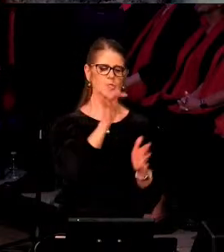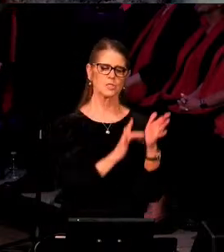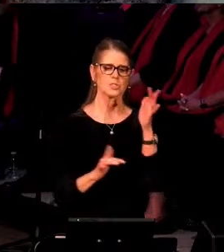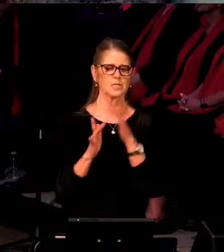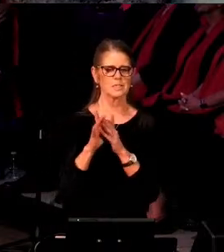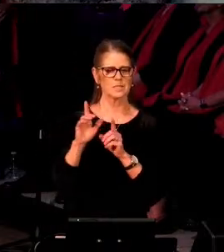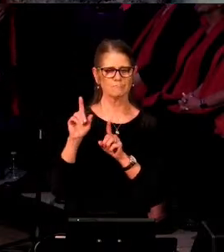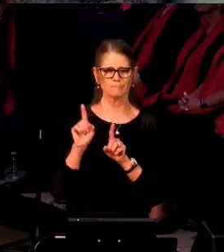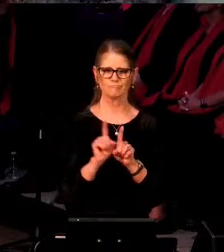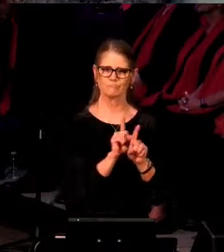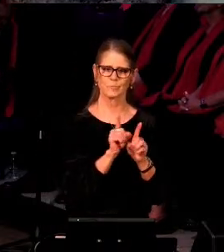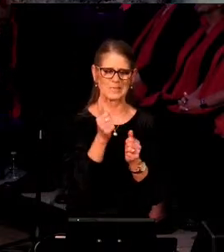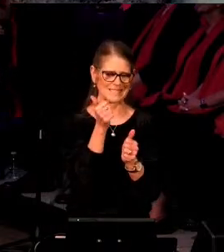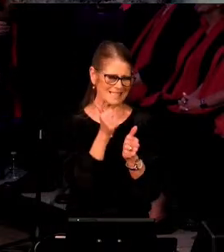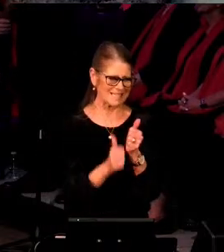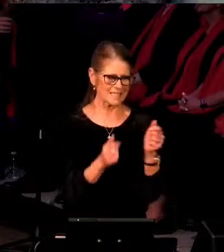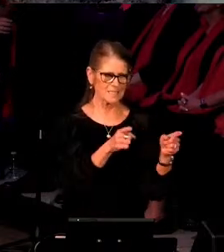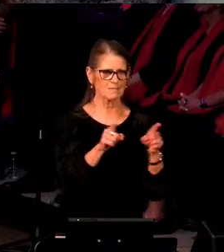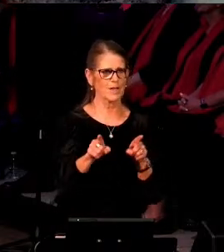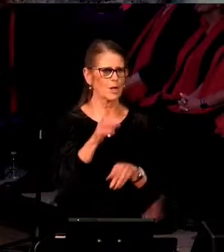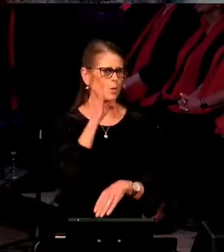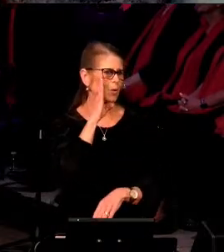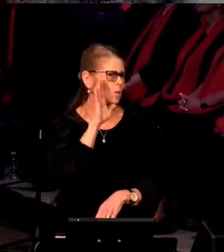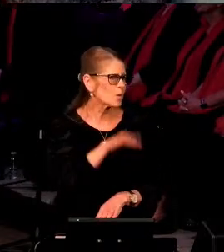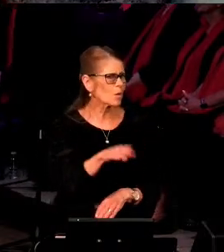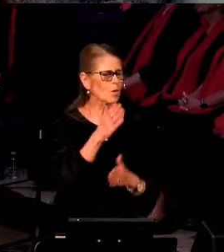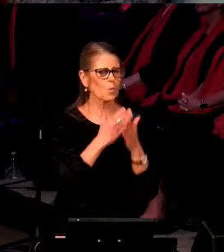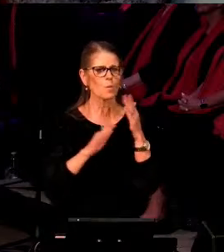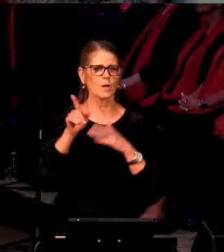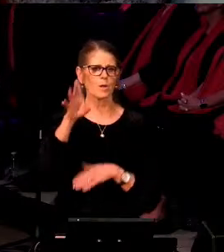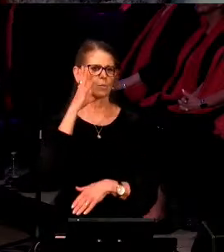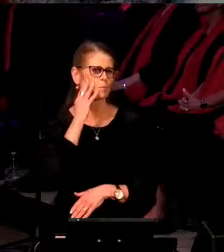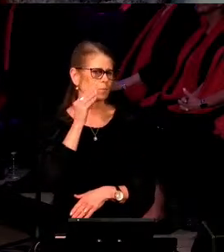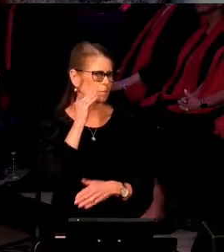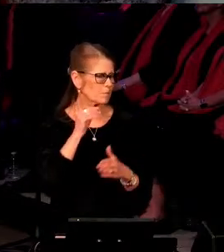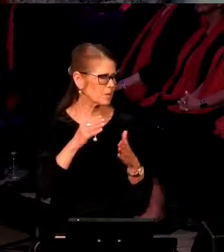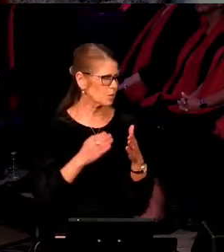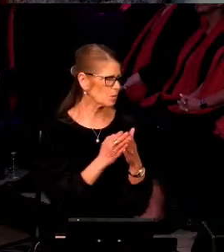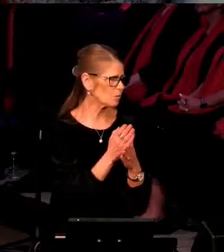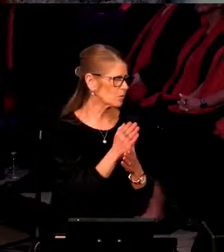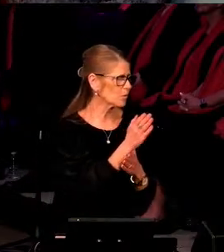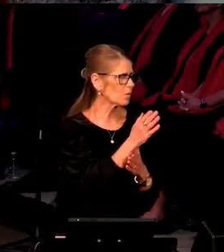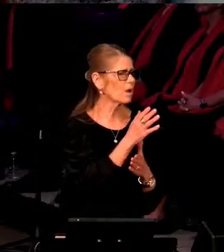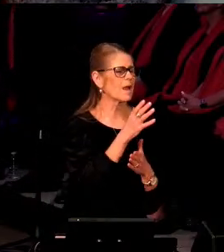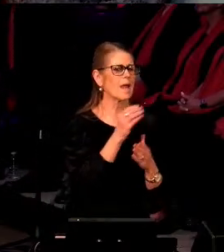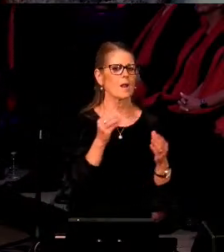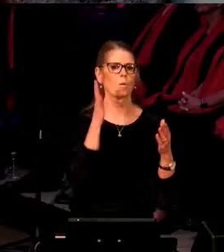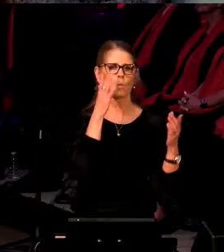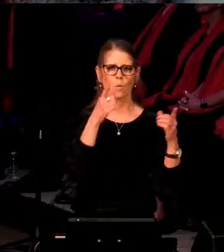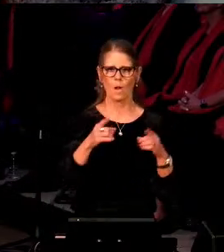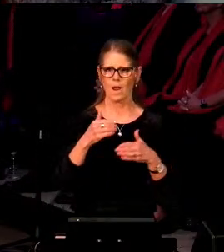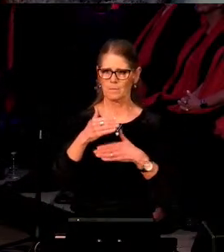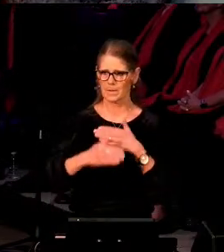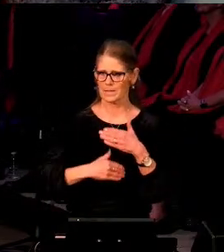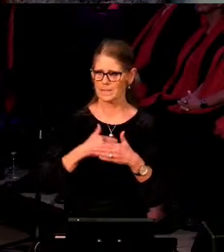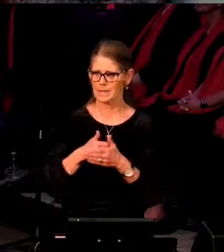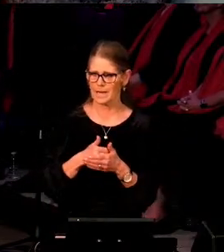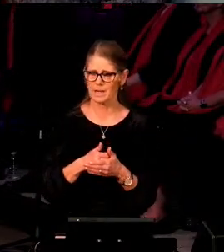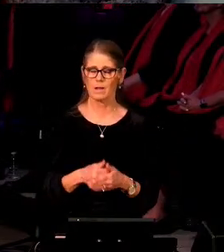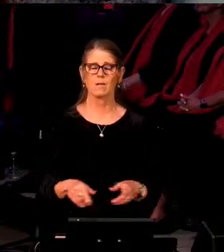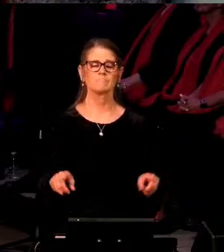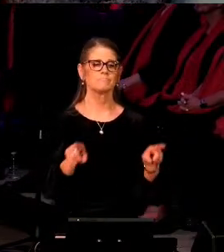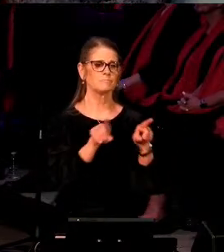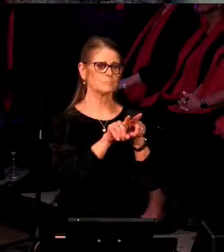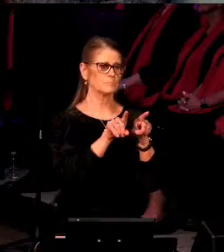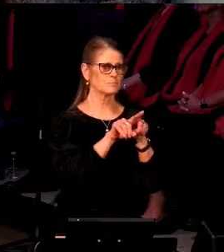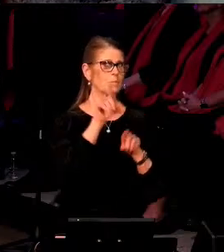of these events knowing what he was going to go through and what was to come next. He also knew that